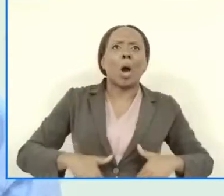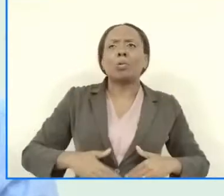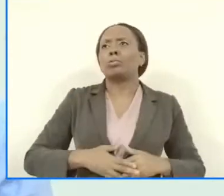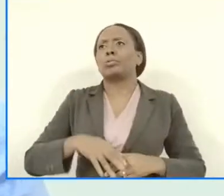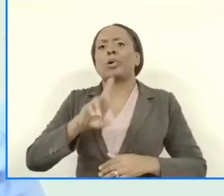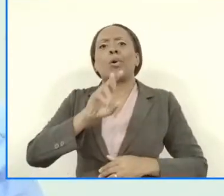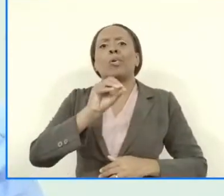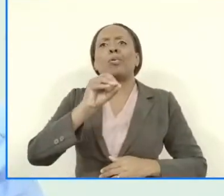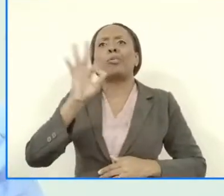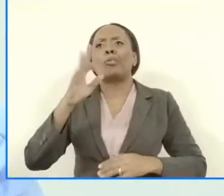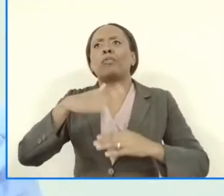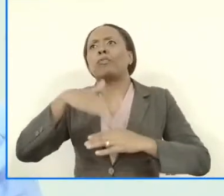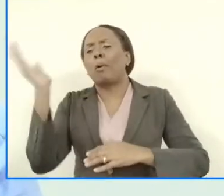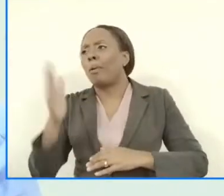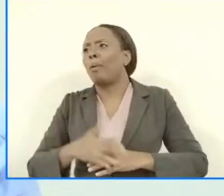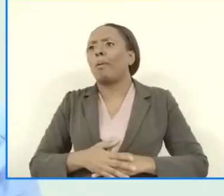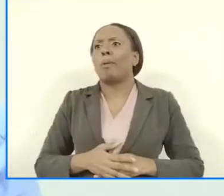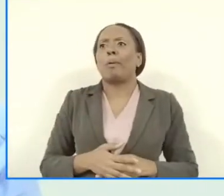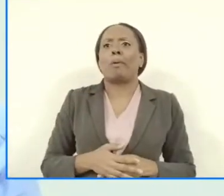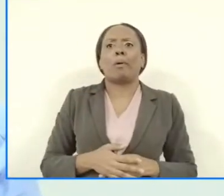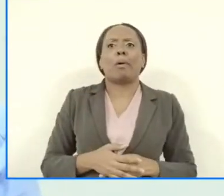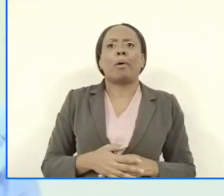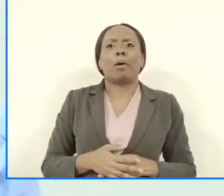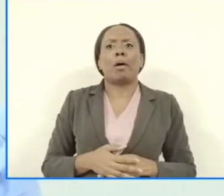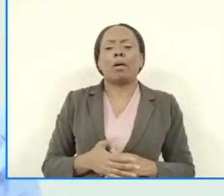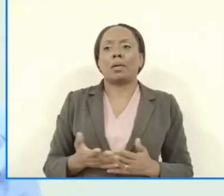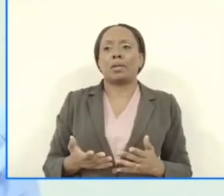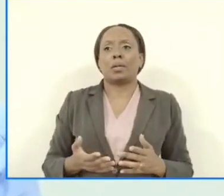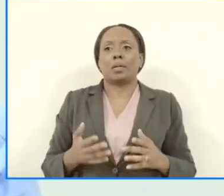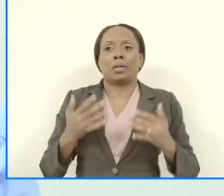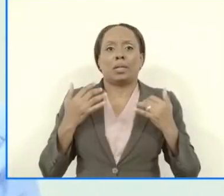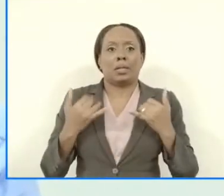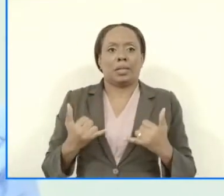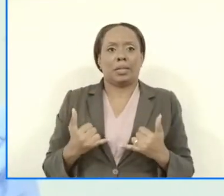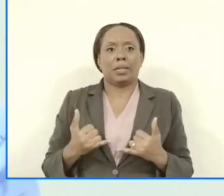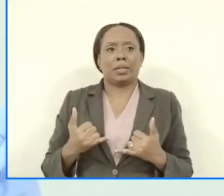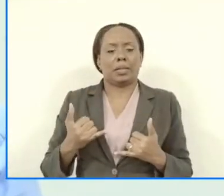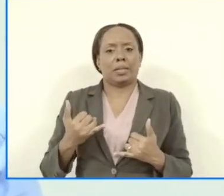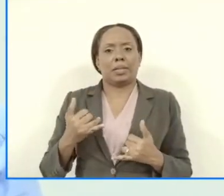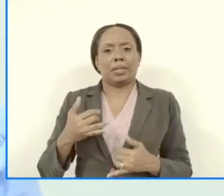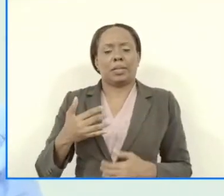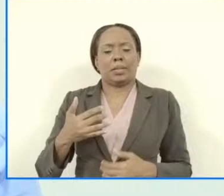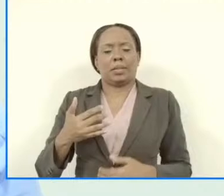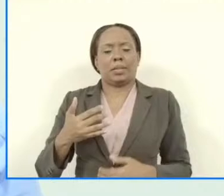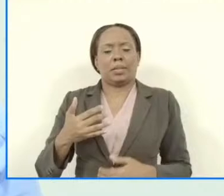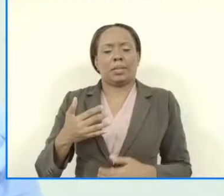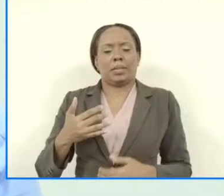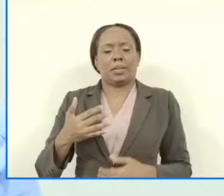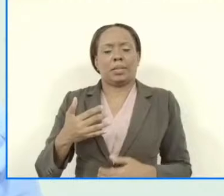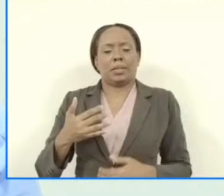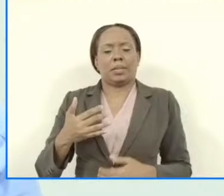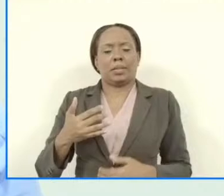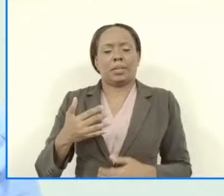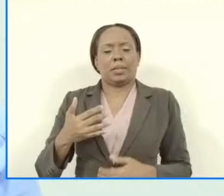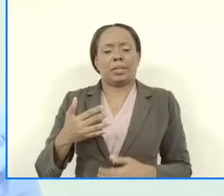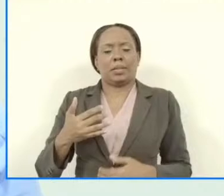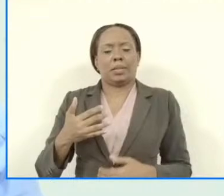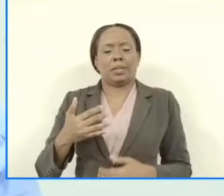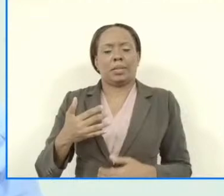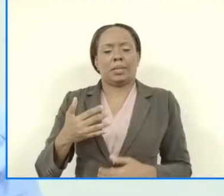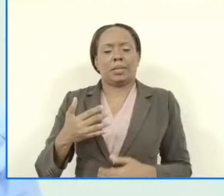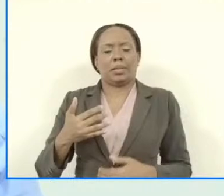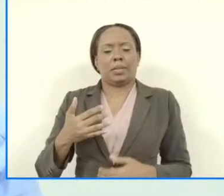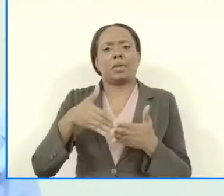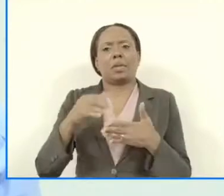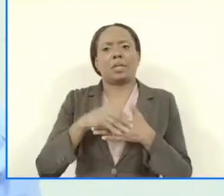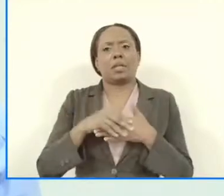insurance collective issued a statement today where they had estimated that there was about $5 million in